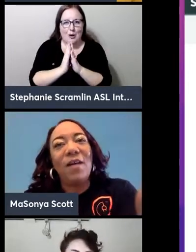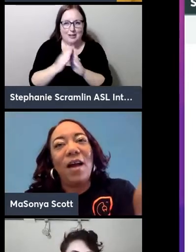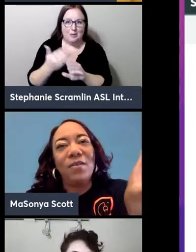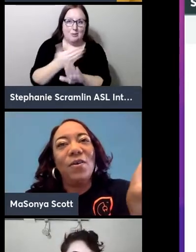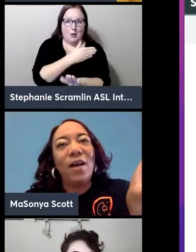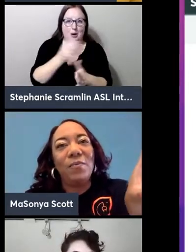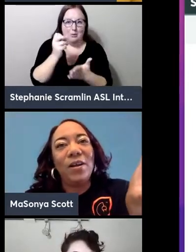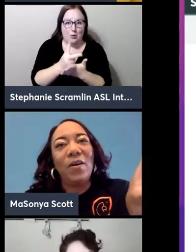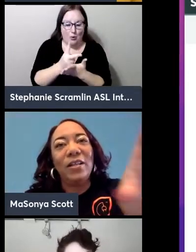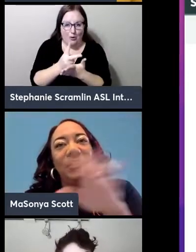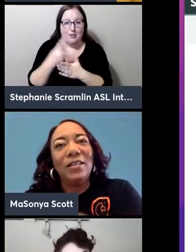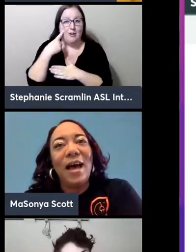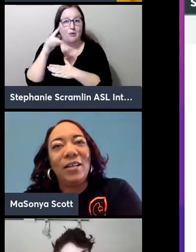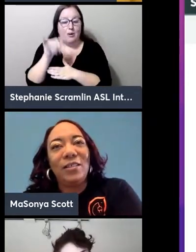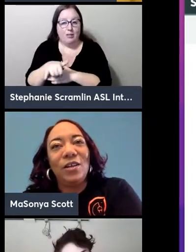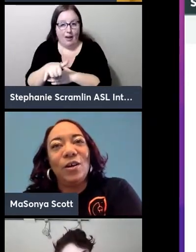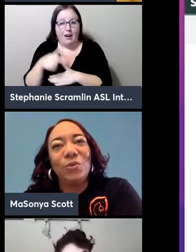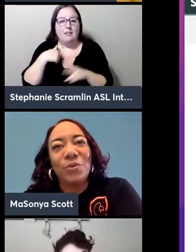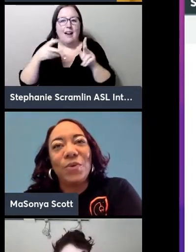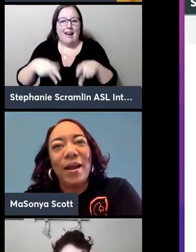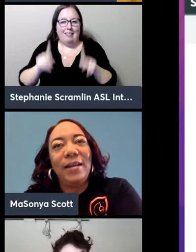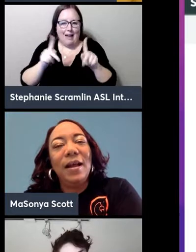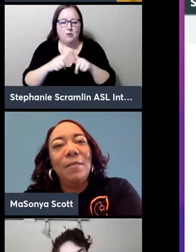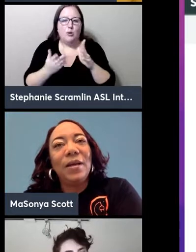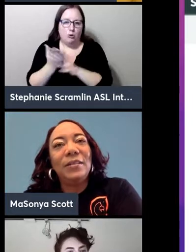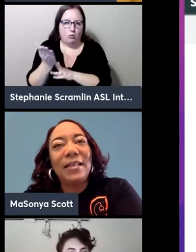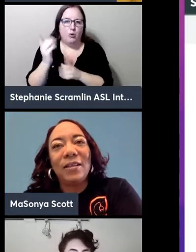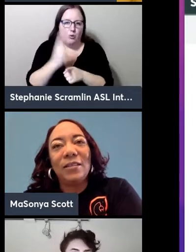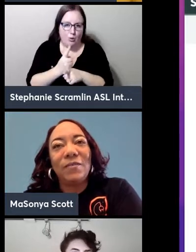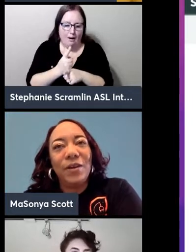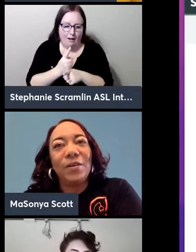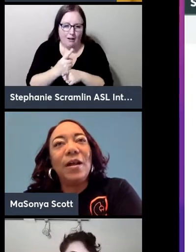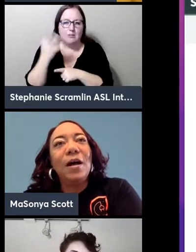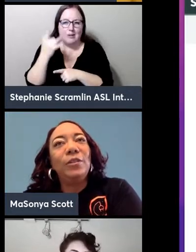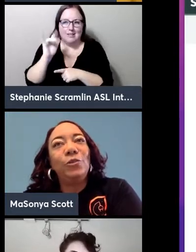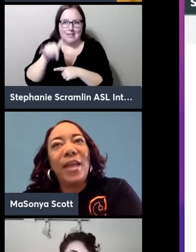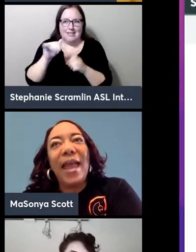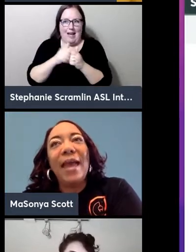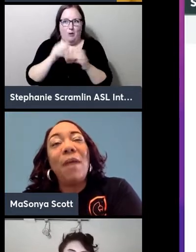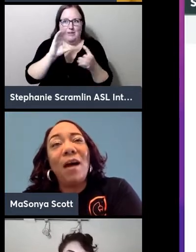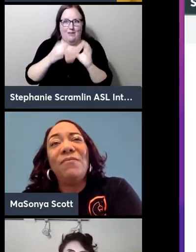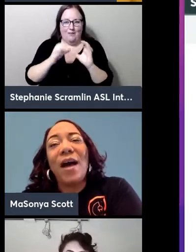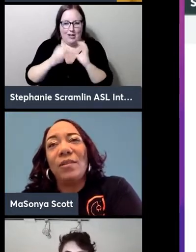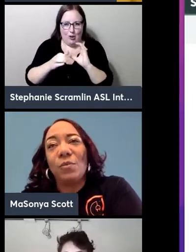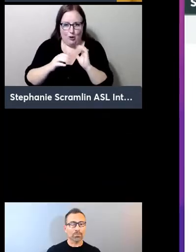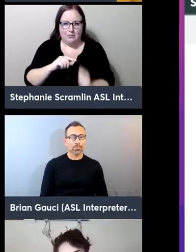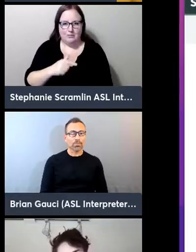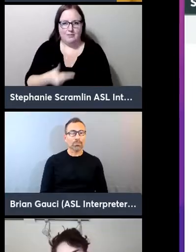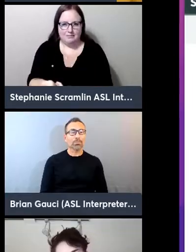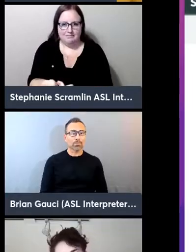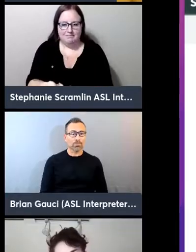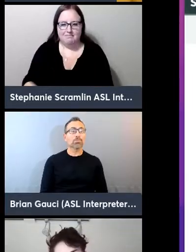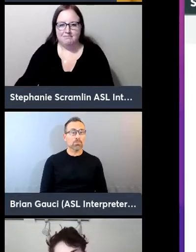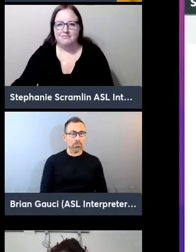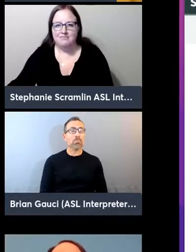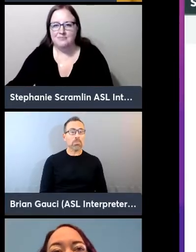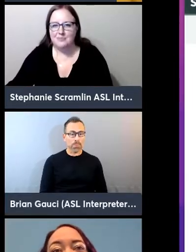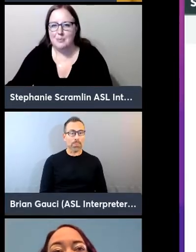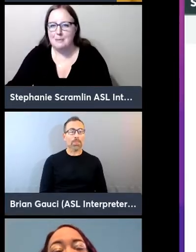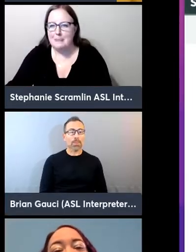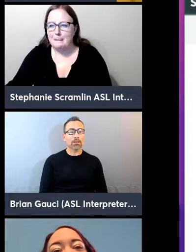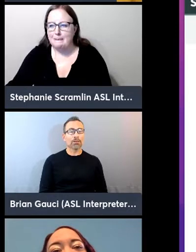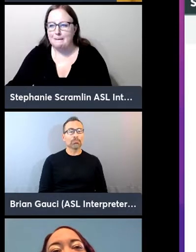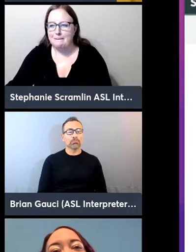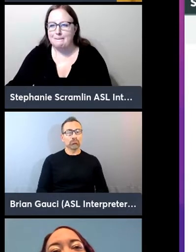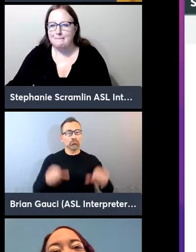exercise, I went on and allowed it to go through, right? Because that's how it's configured. But you can modify the workflow to add an